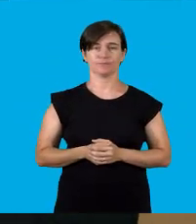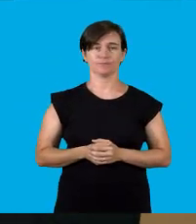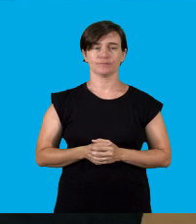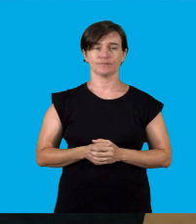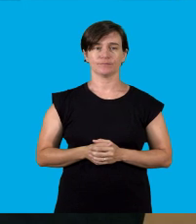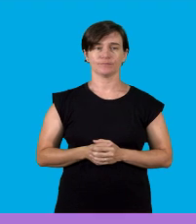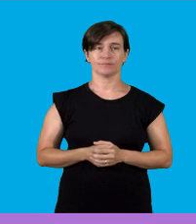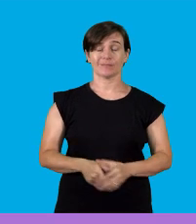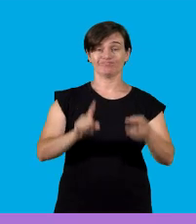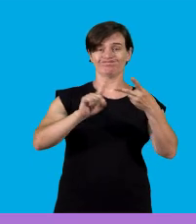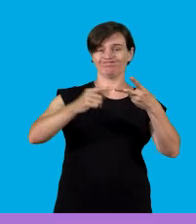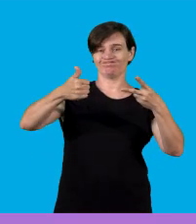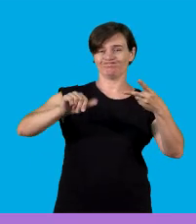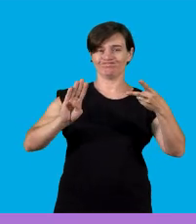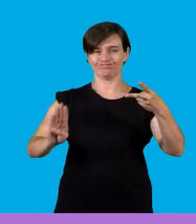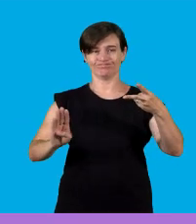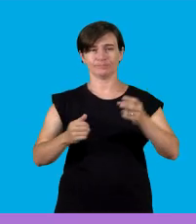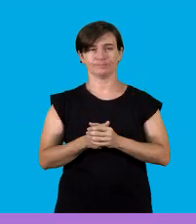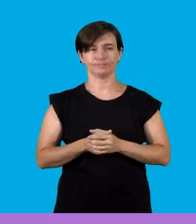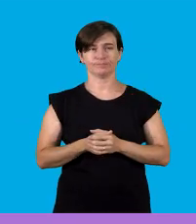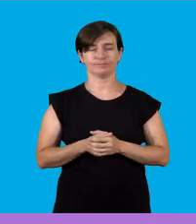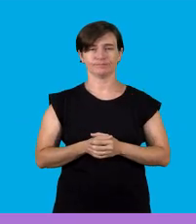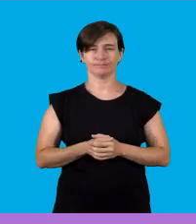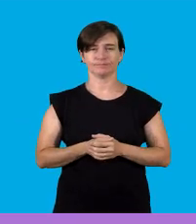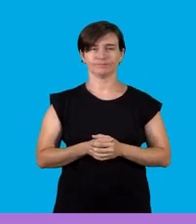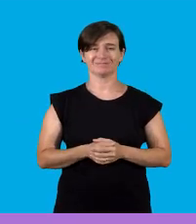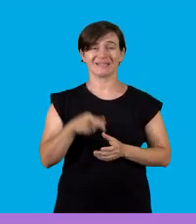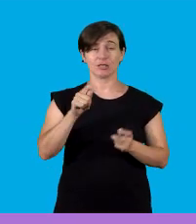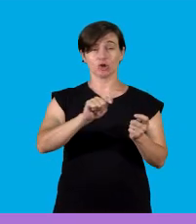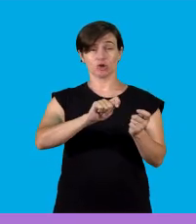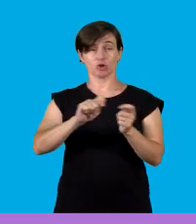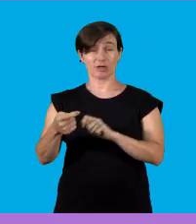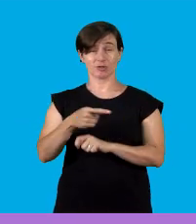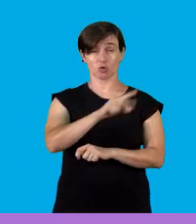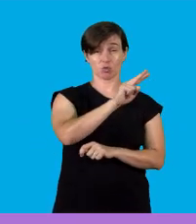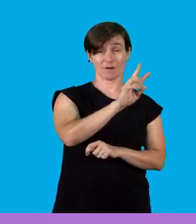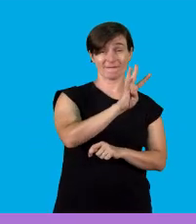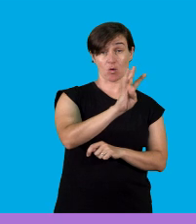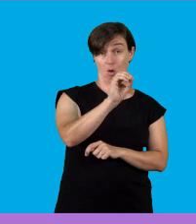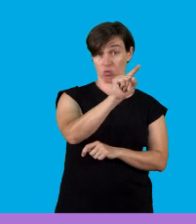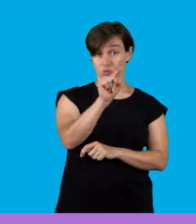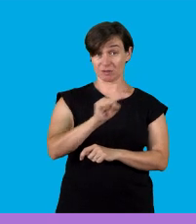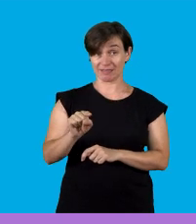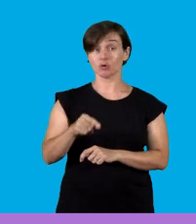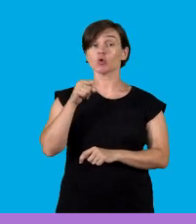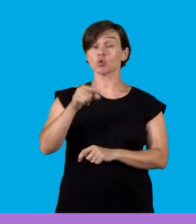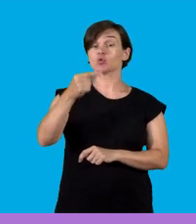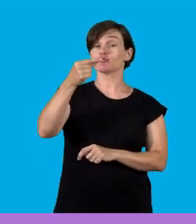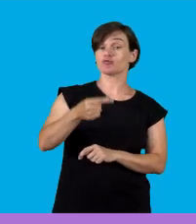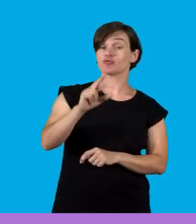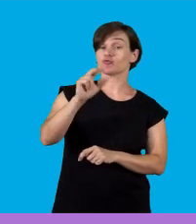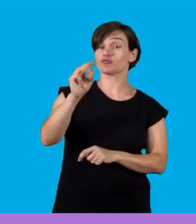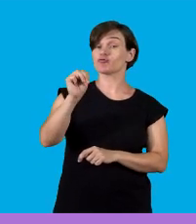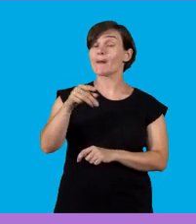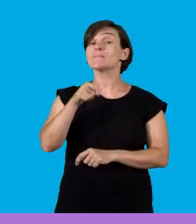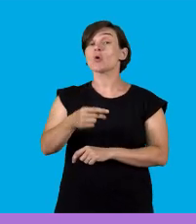at another question. Number B. Right now, looking at it, it says convert 24 ounces, still the same question. 2